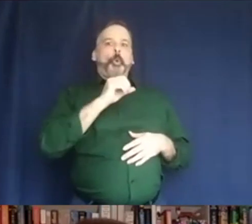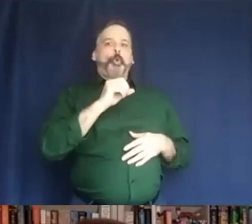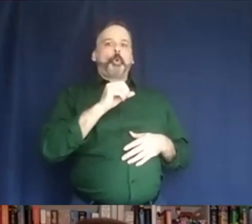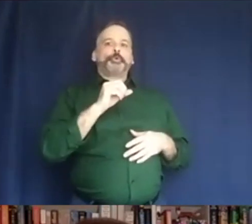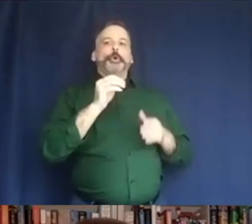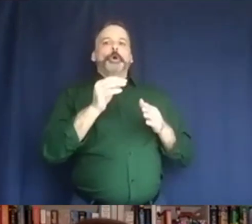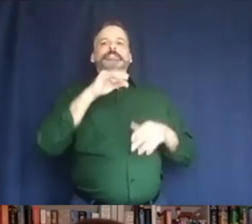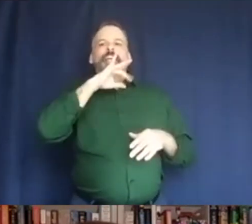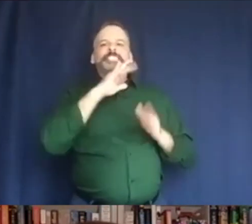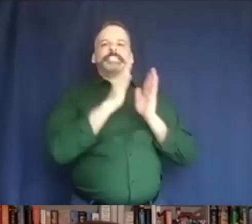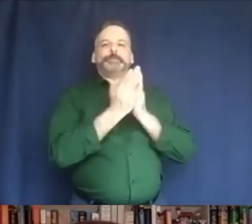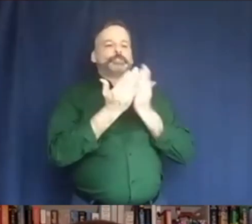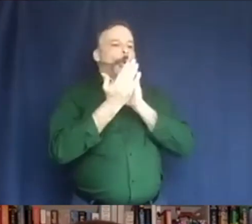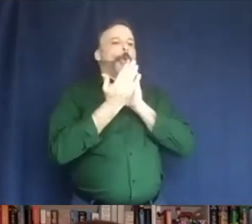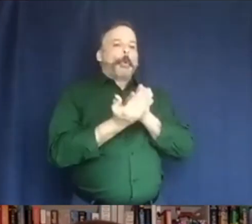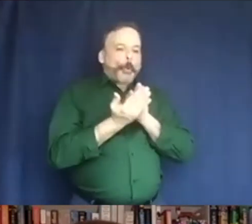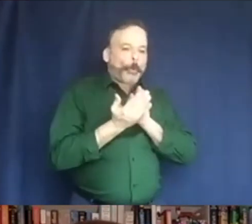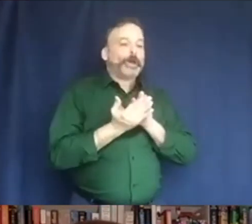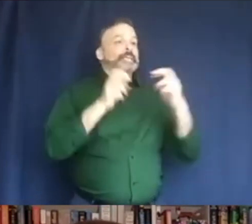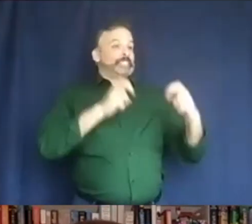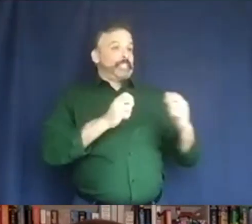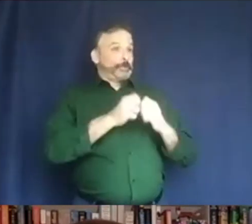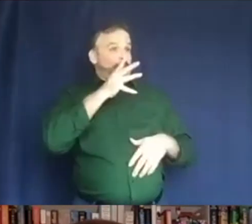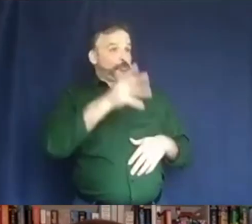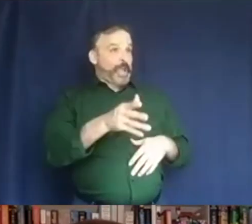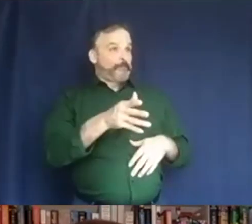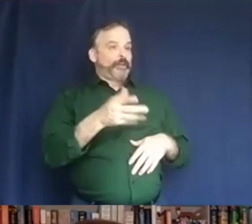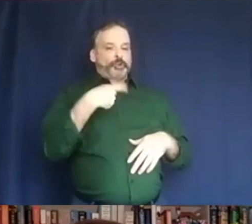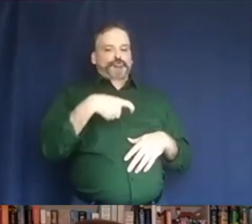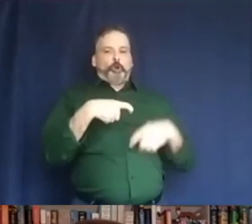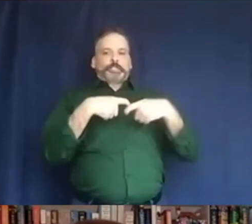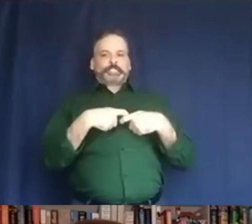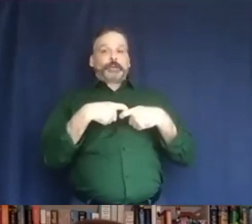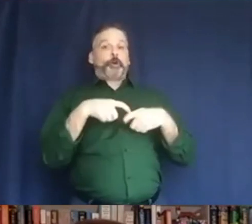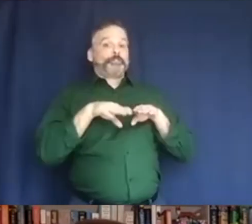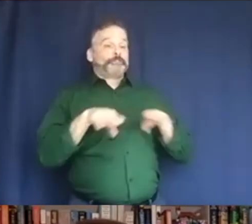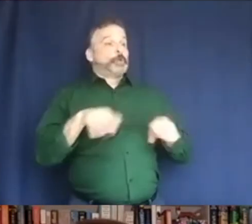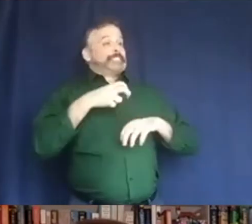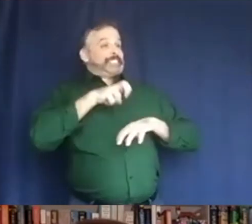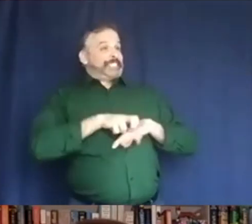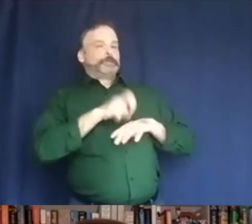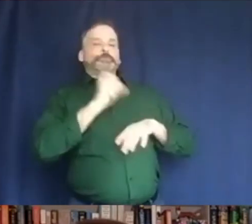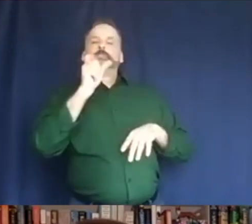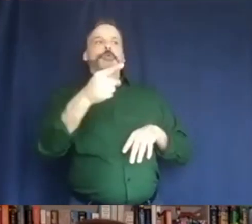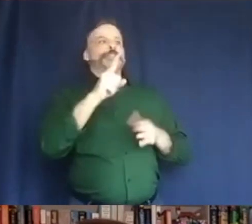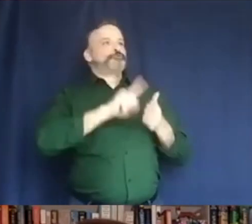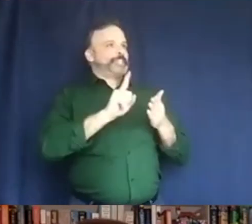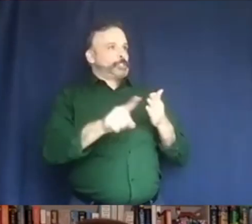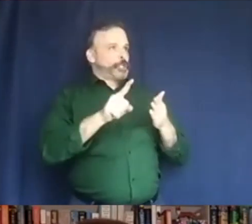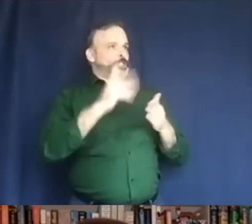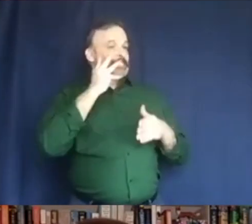cross-legged on the floor and just like learning from that. And I think that in itself was not just a research experience. It was also